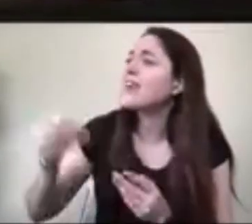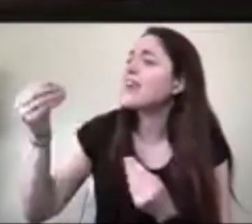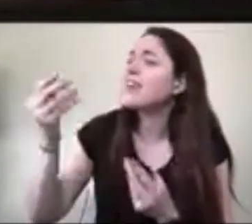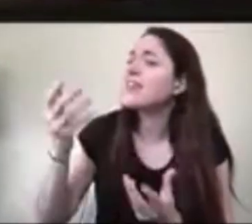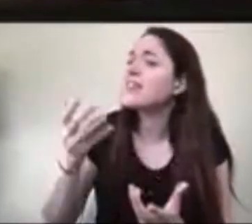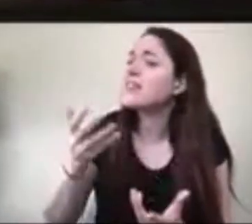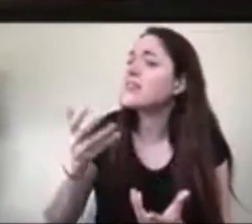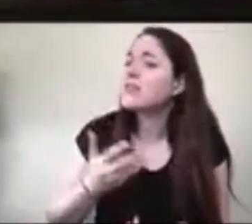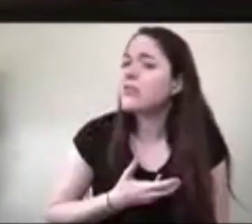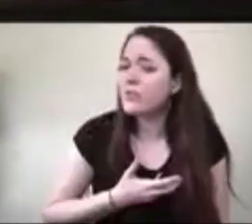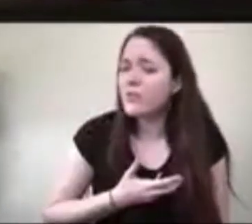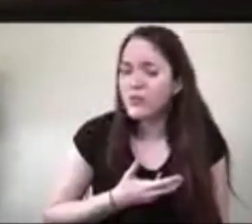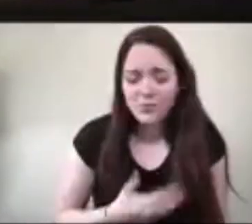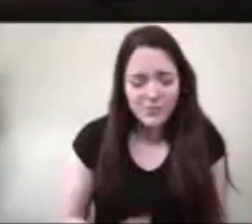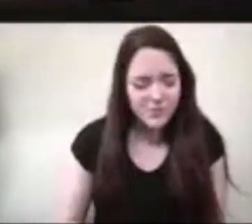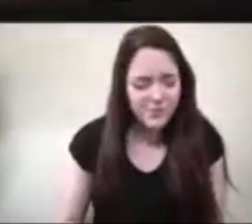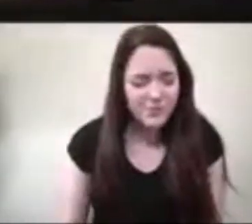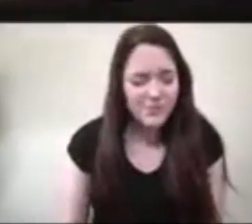to you.